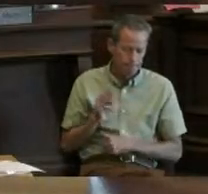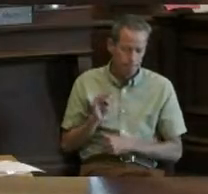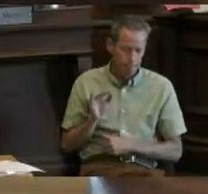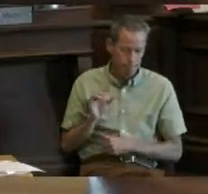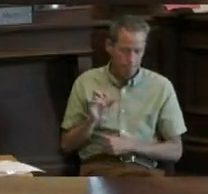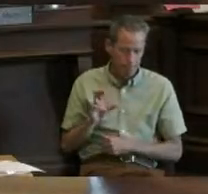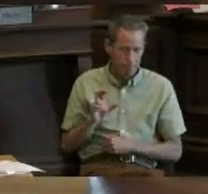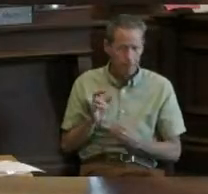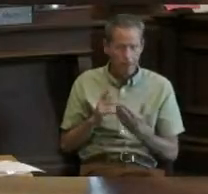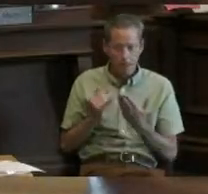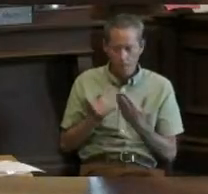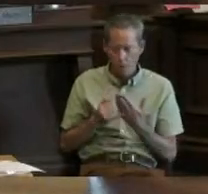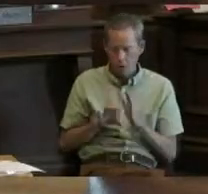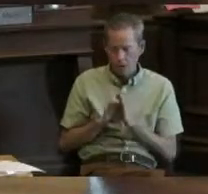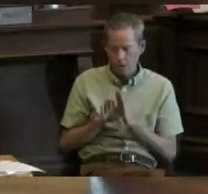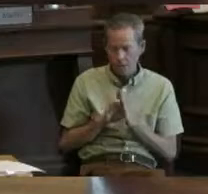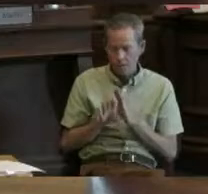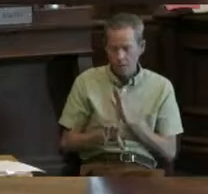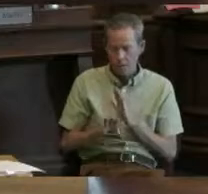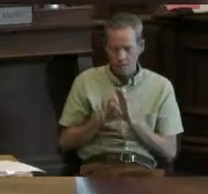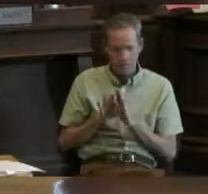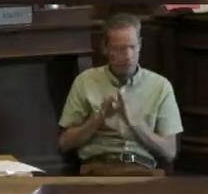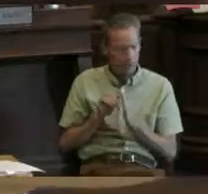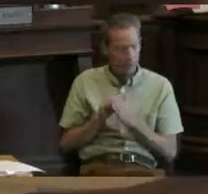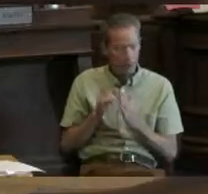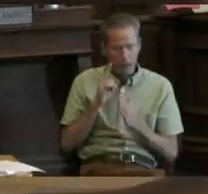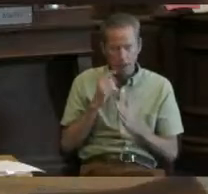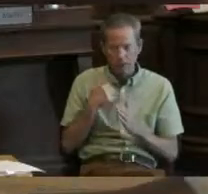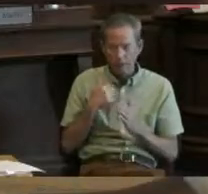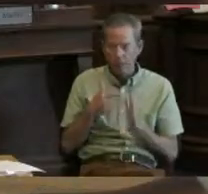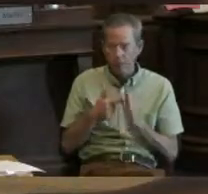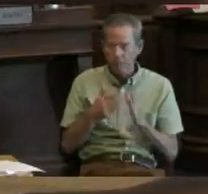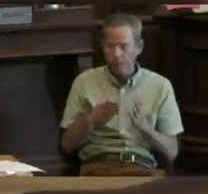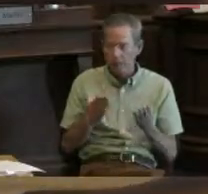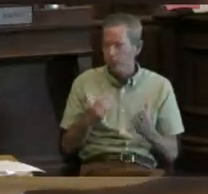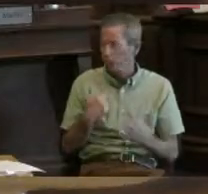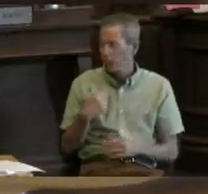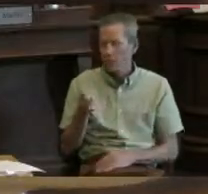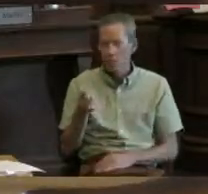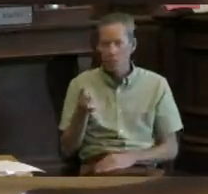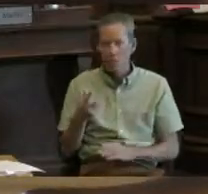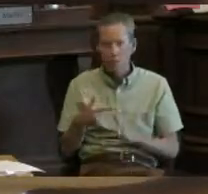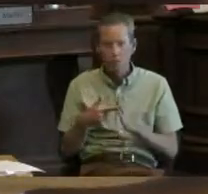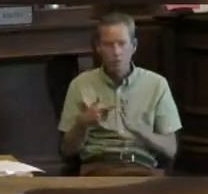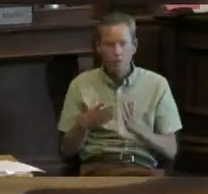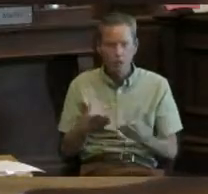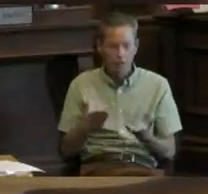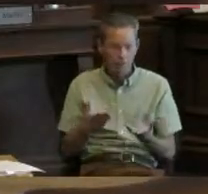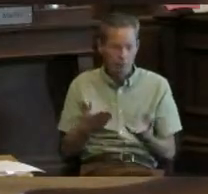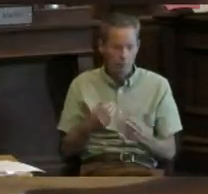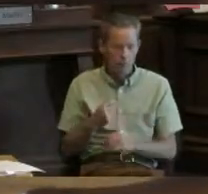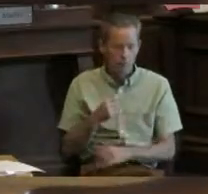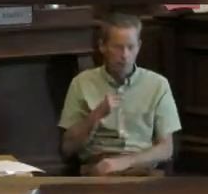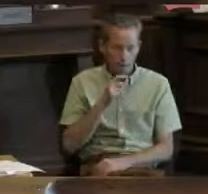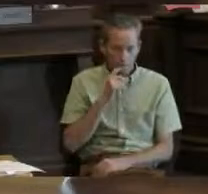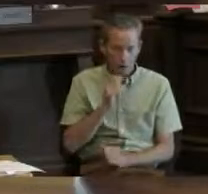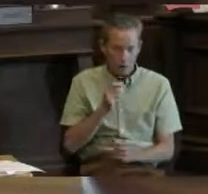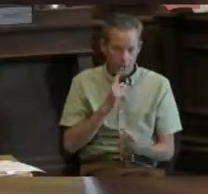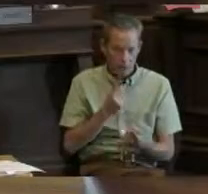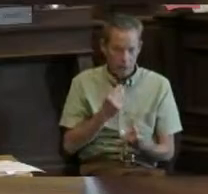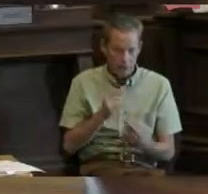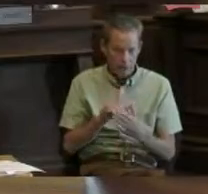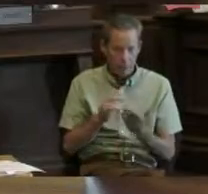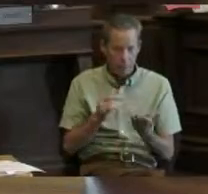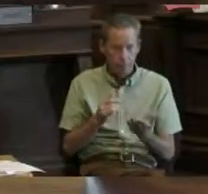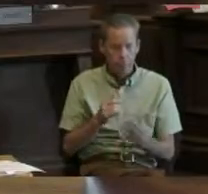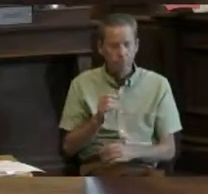developers are the ones who chose that. I believe we have a representative here. We have multiple representatives. Great. So would